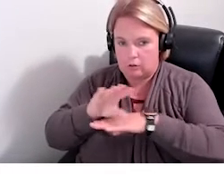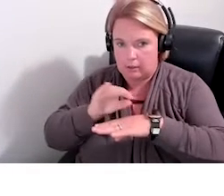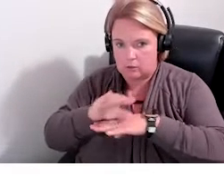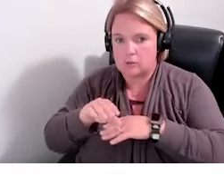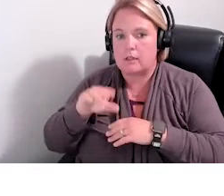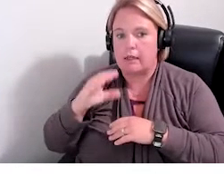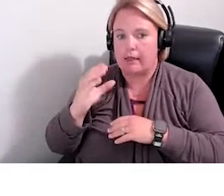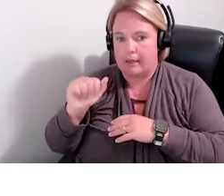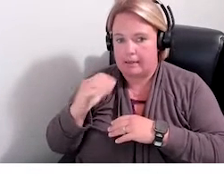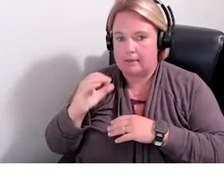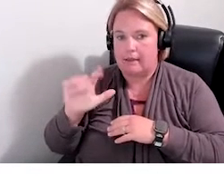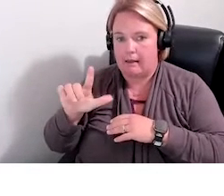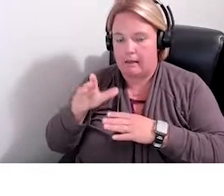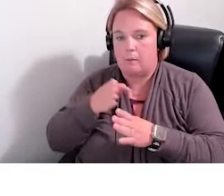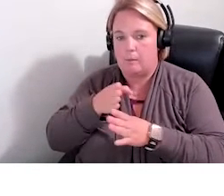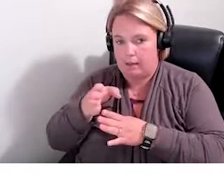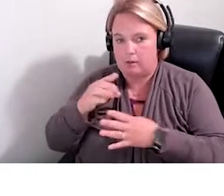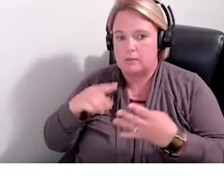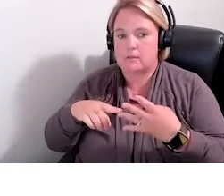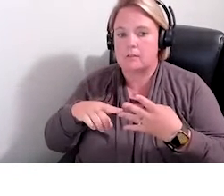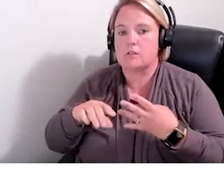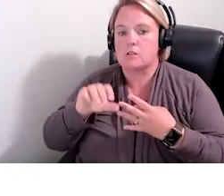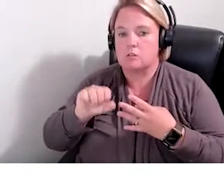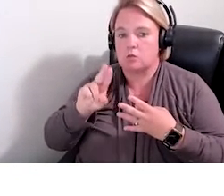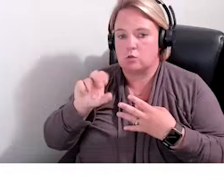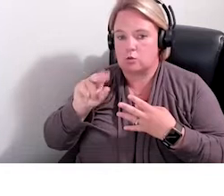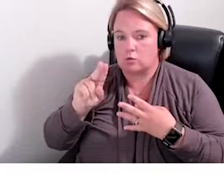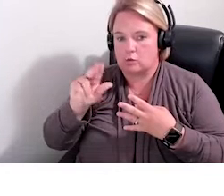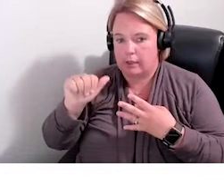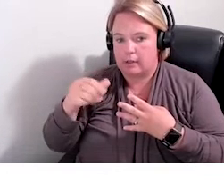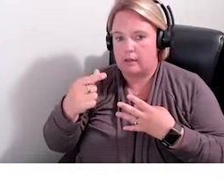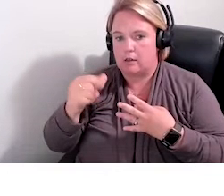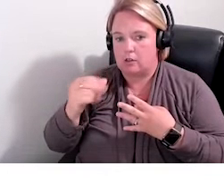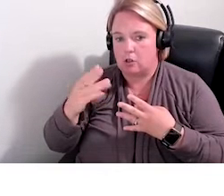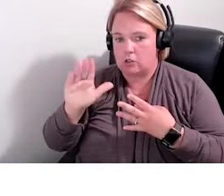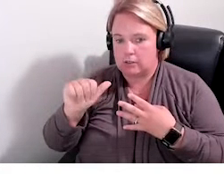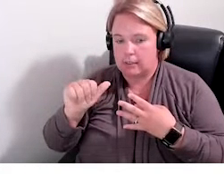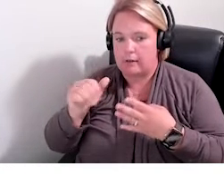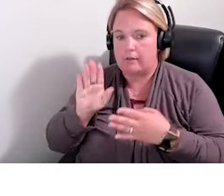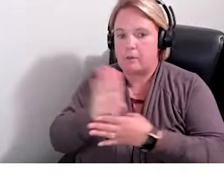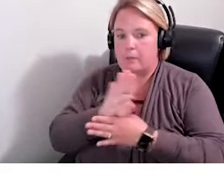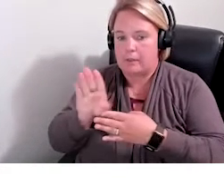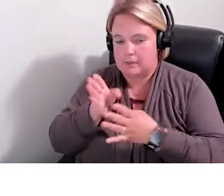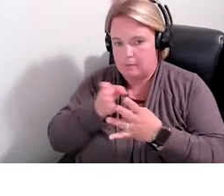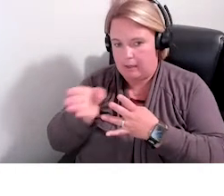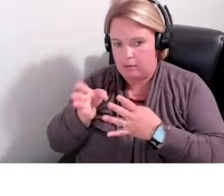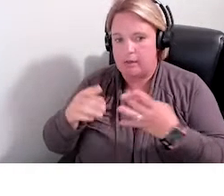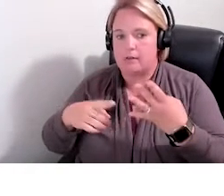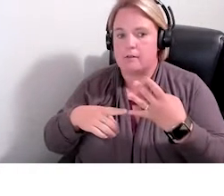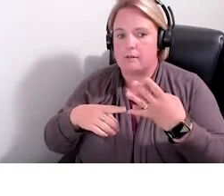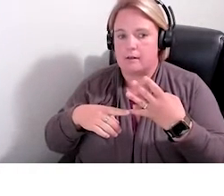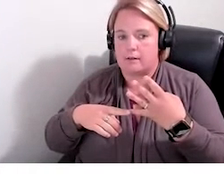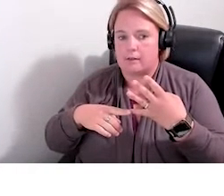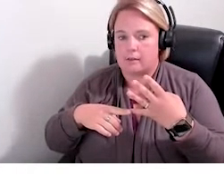ACL Pathway. We got Susanna Garcia, a general counselor and business pathway counselor. And then I'm